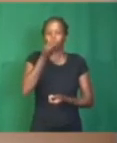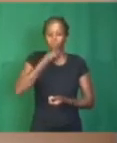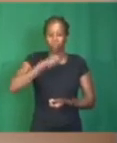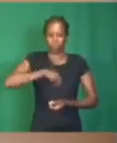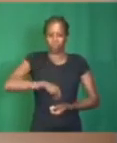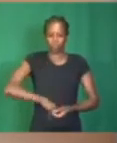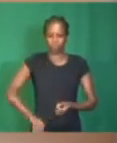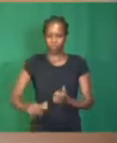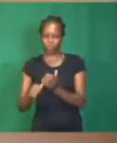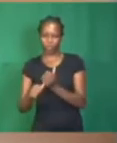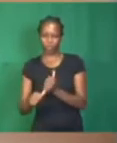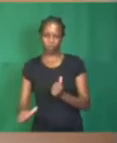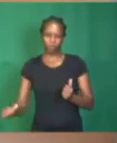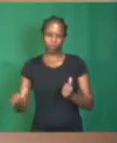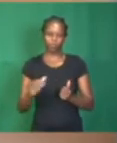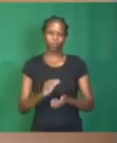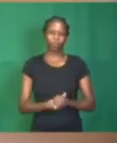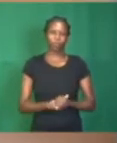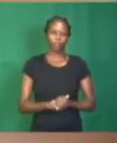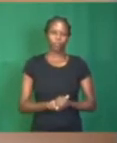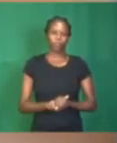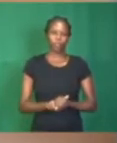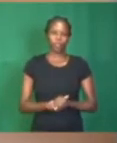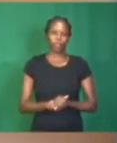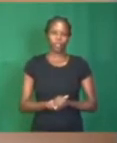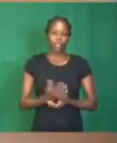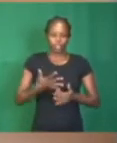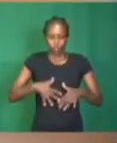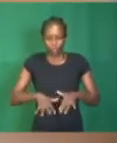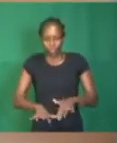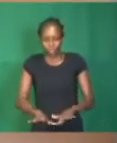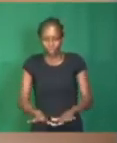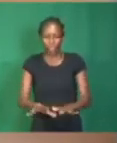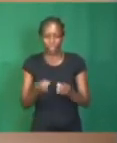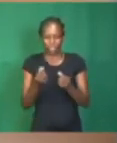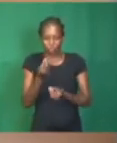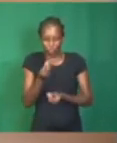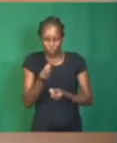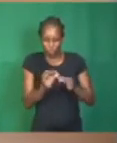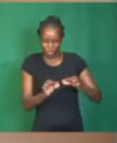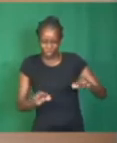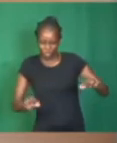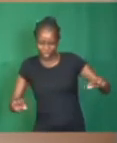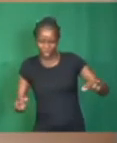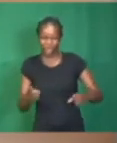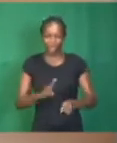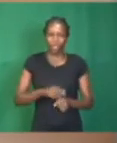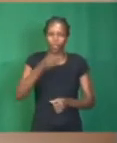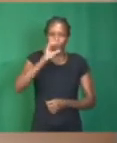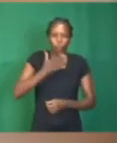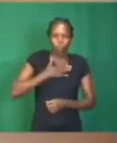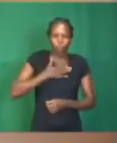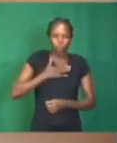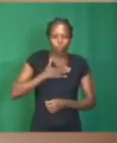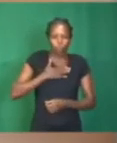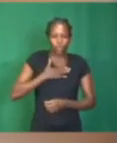then to the part whereby it is absorbed in the small intestines, and then from there to the part where water is being absorbed in